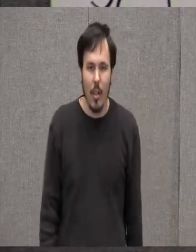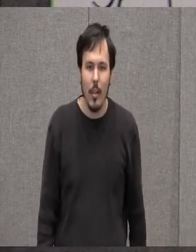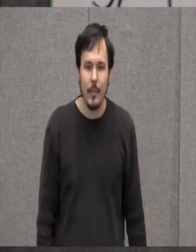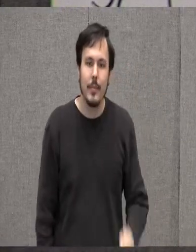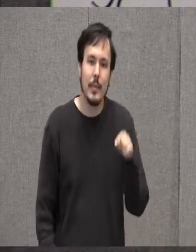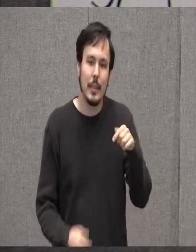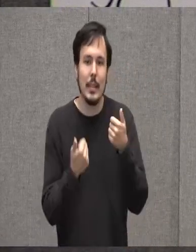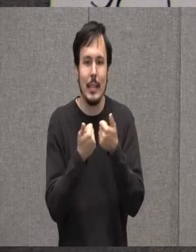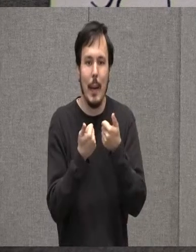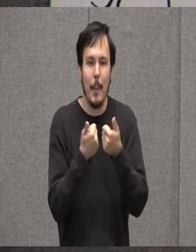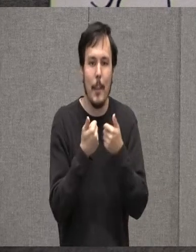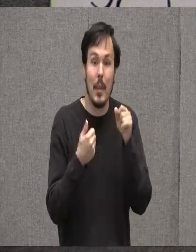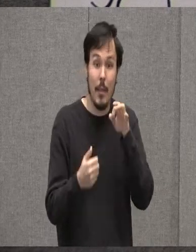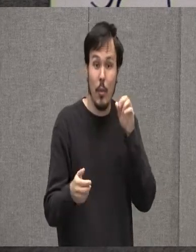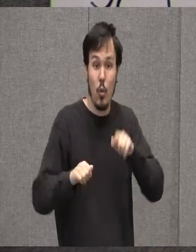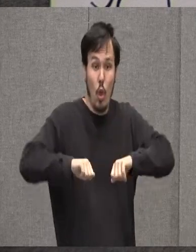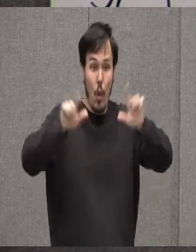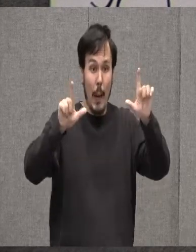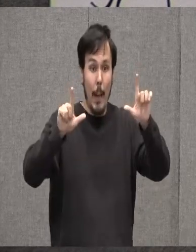move this.